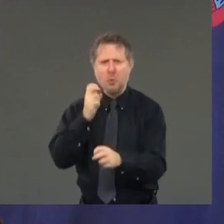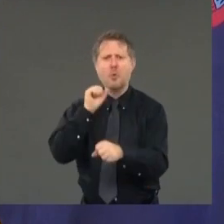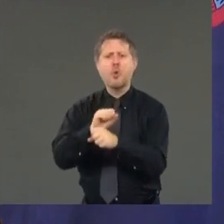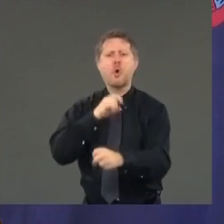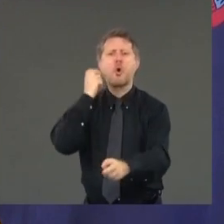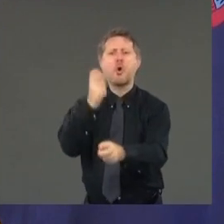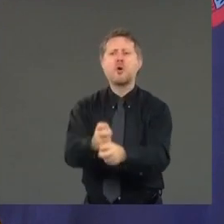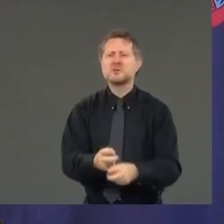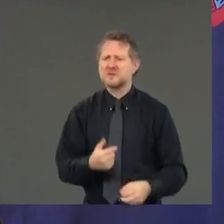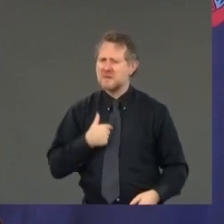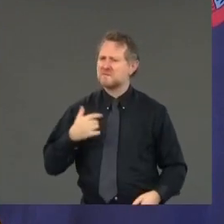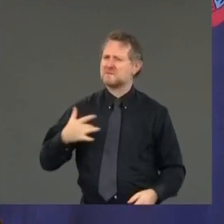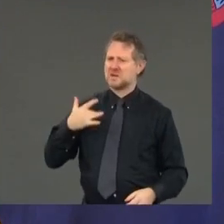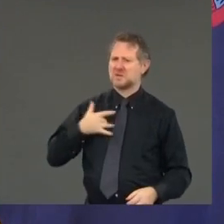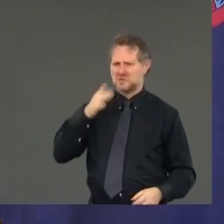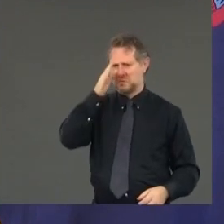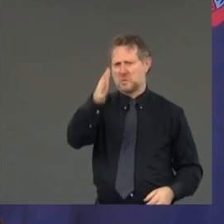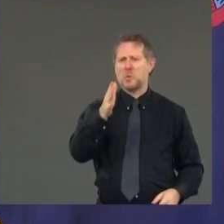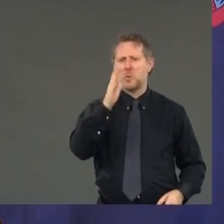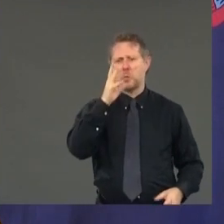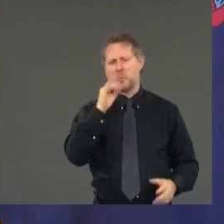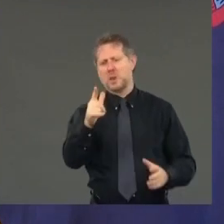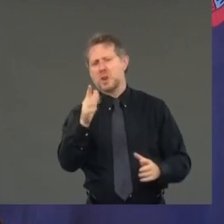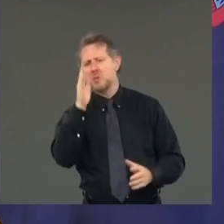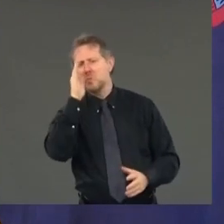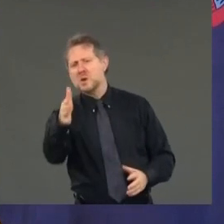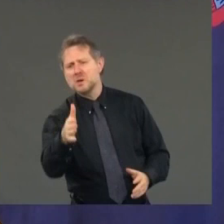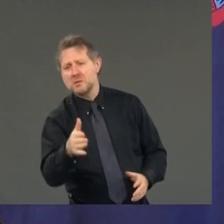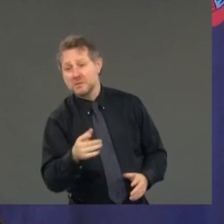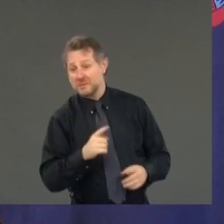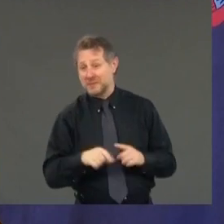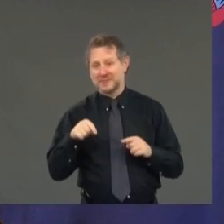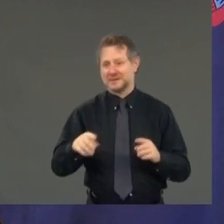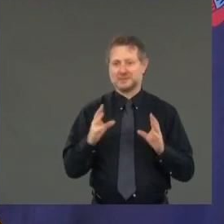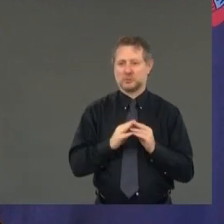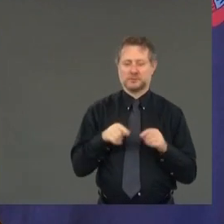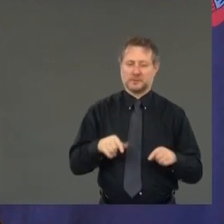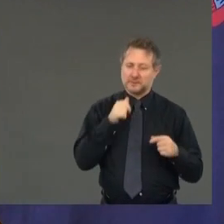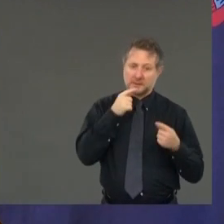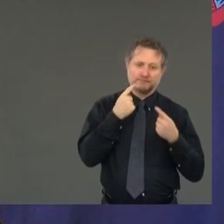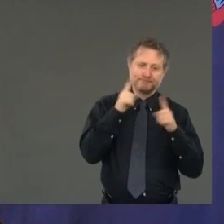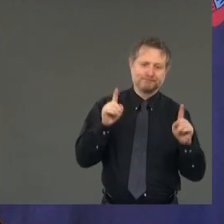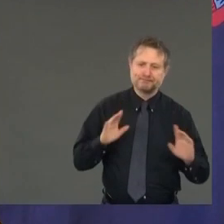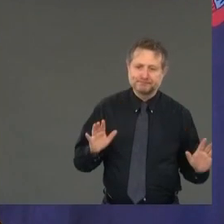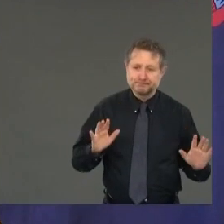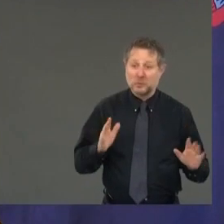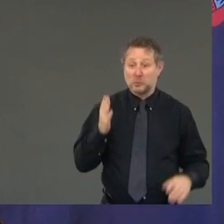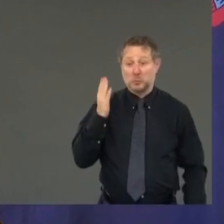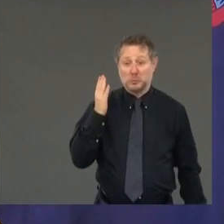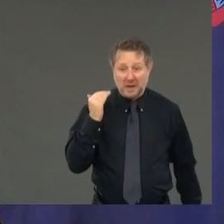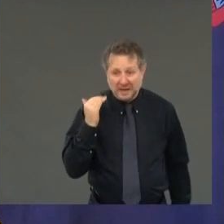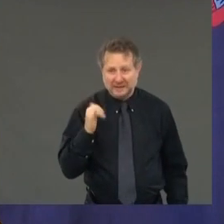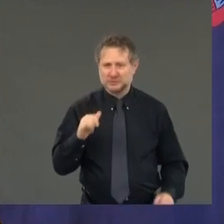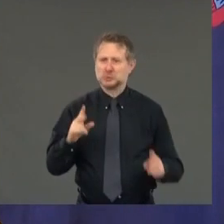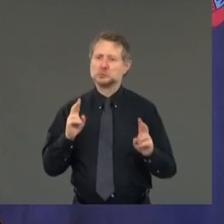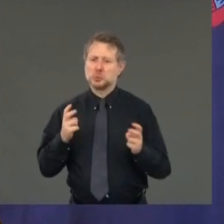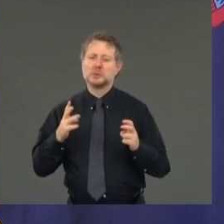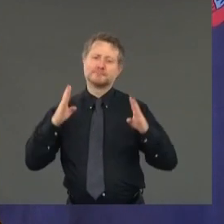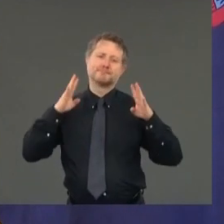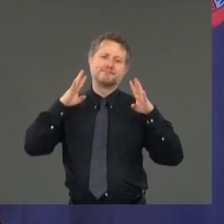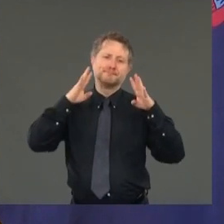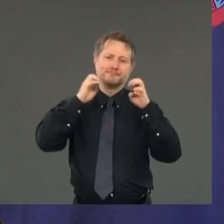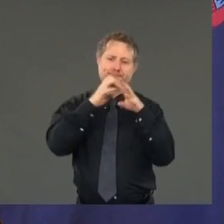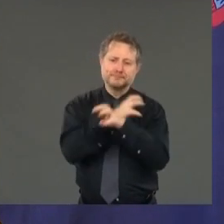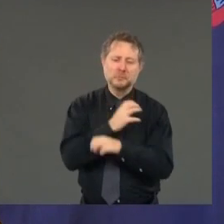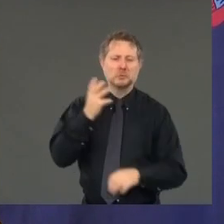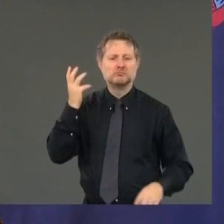we will, but we didn't get it done this last session because it's a complicated issue, and it has to be done